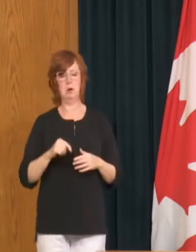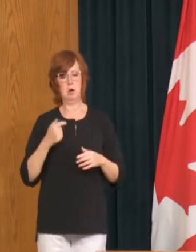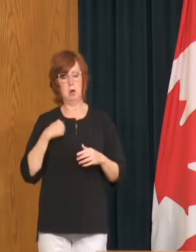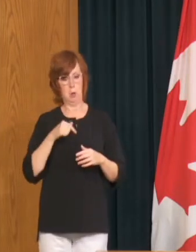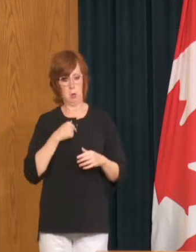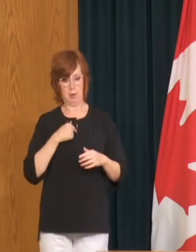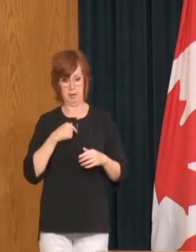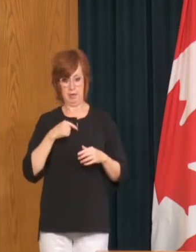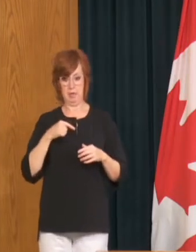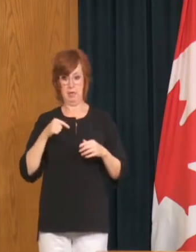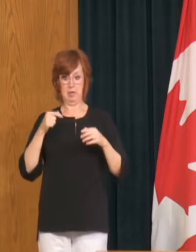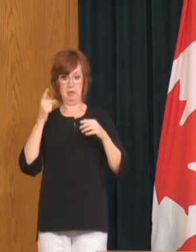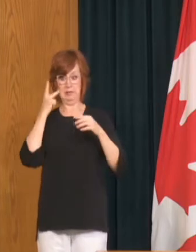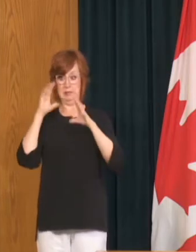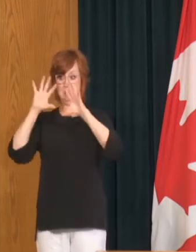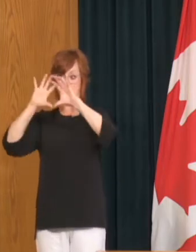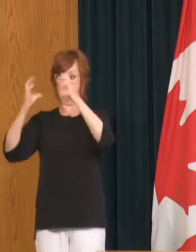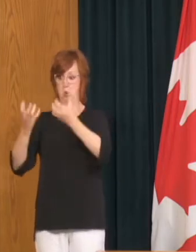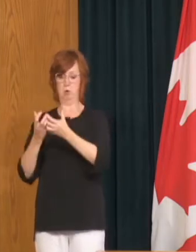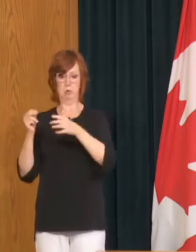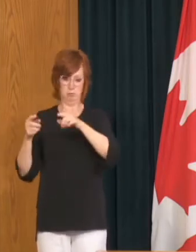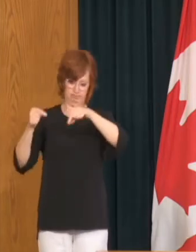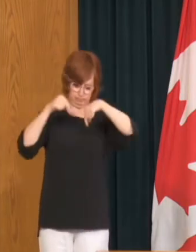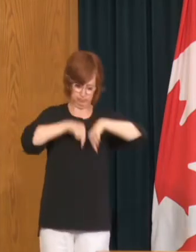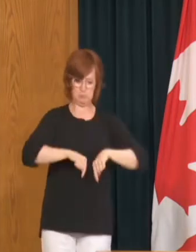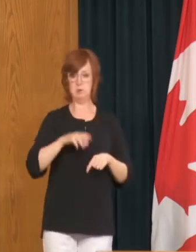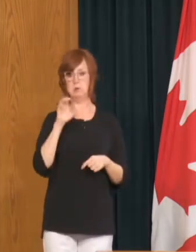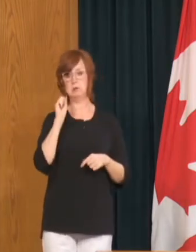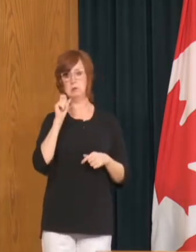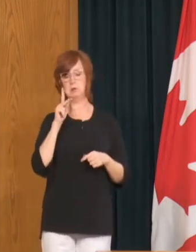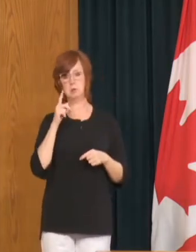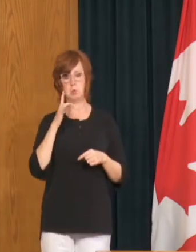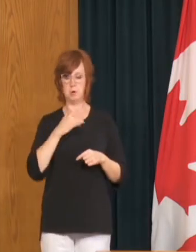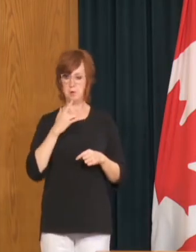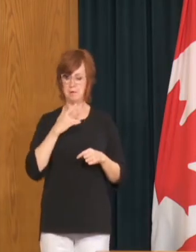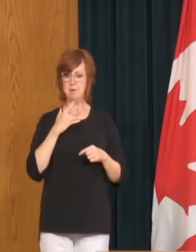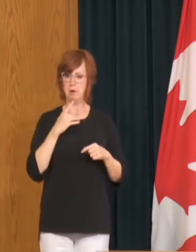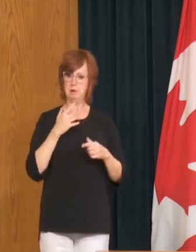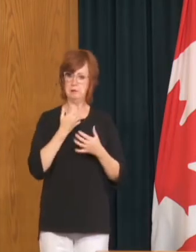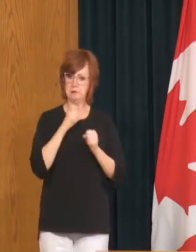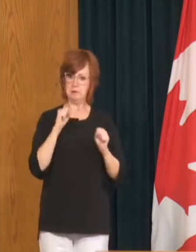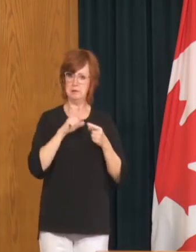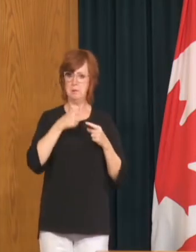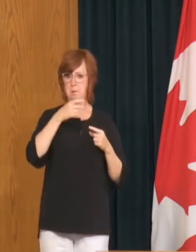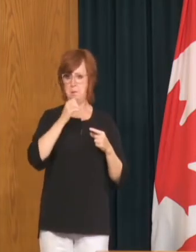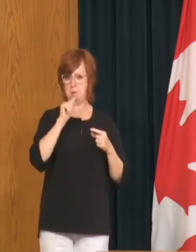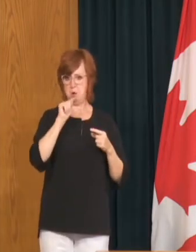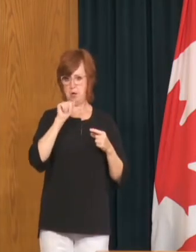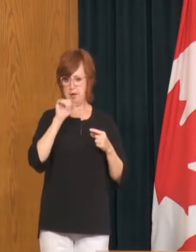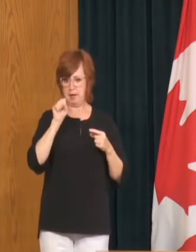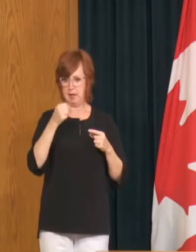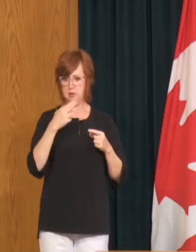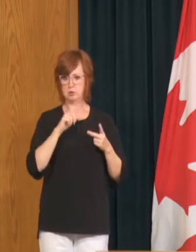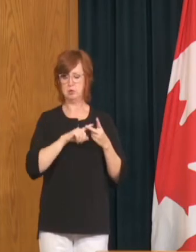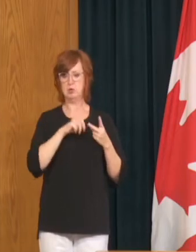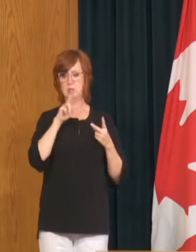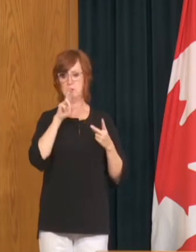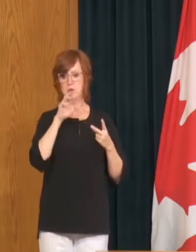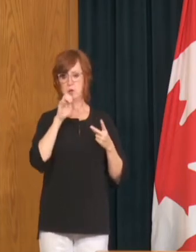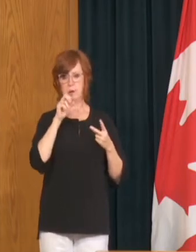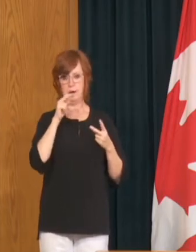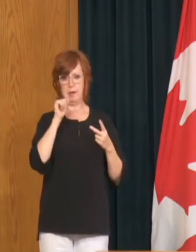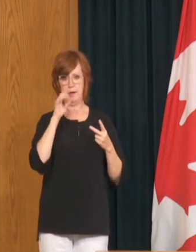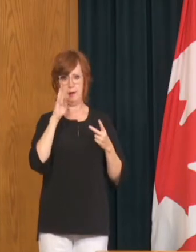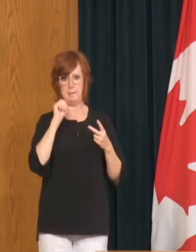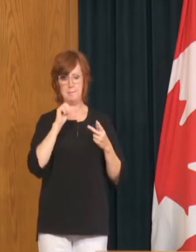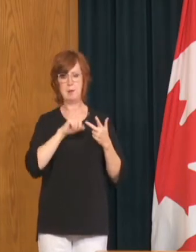Saskatchewan are strong in being a part of that global recovery because of the products that we have in potash and uranium, in agri-food products, in the